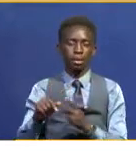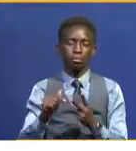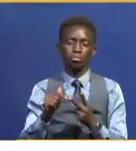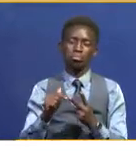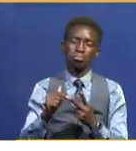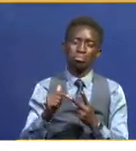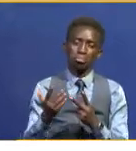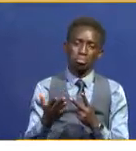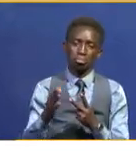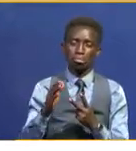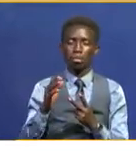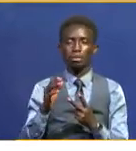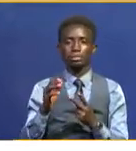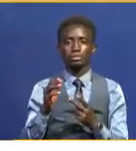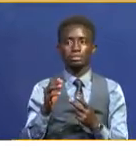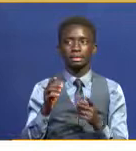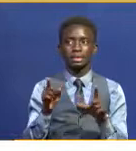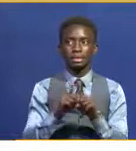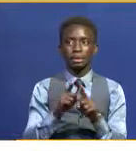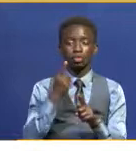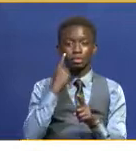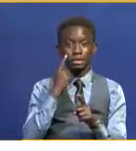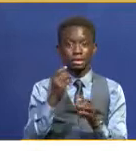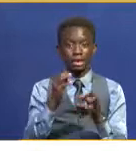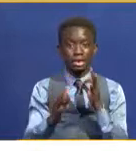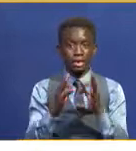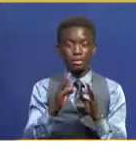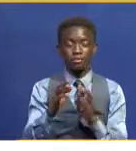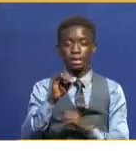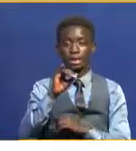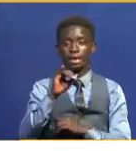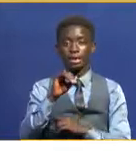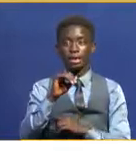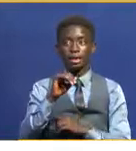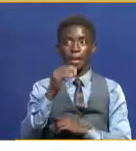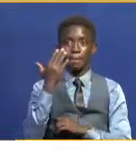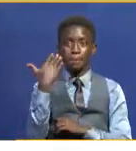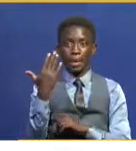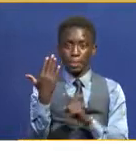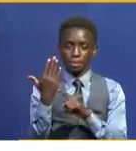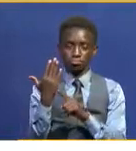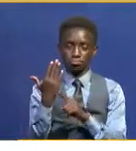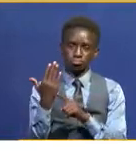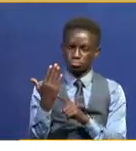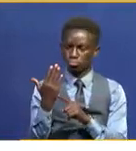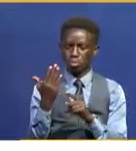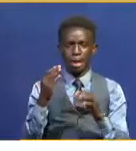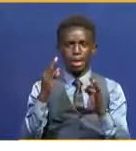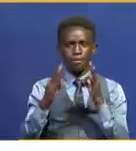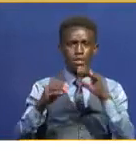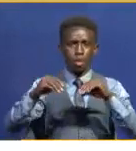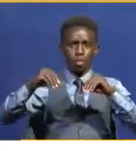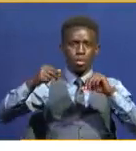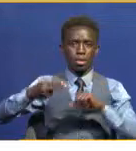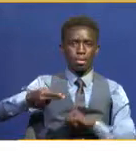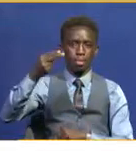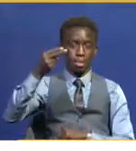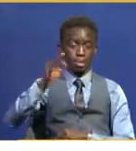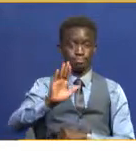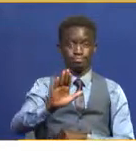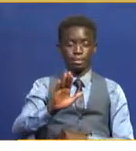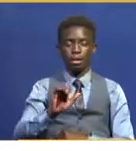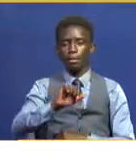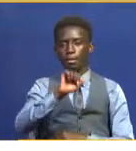paper, if it's available and the issuer is of high quality. And then the other thing would also be,